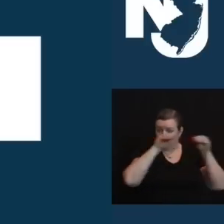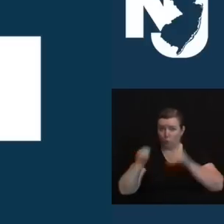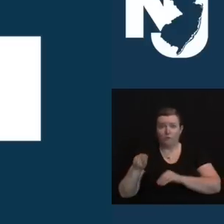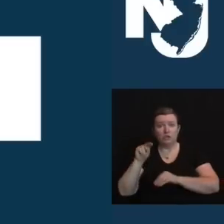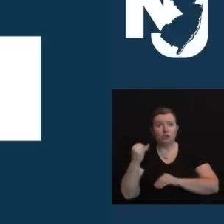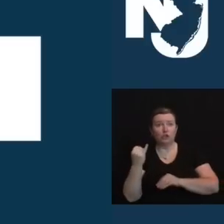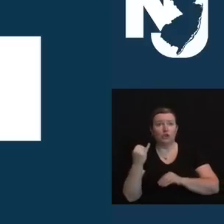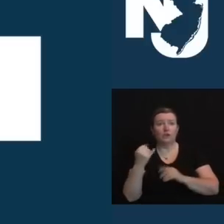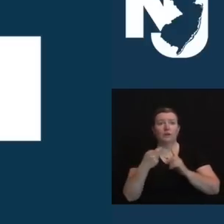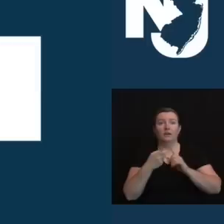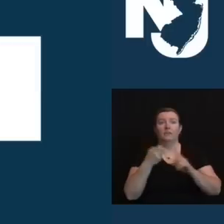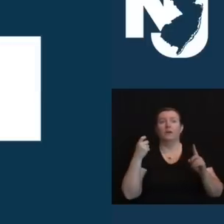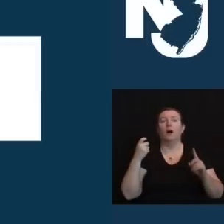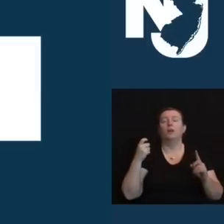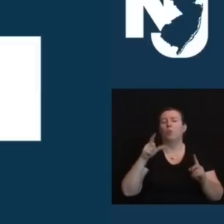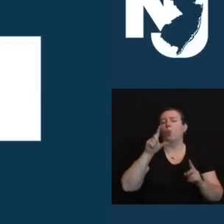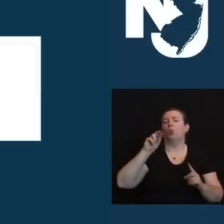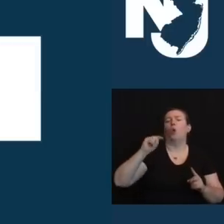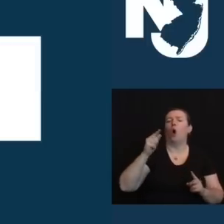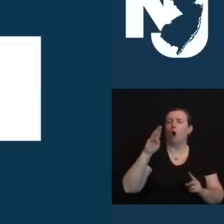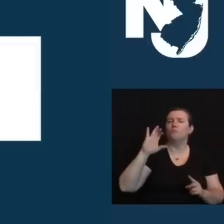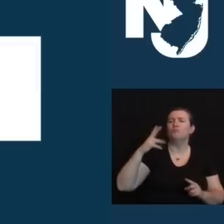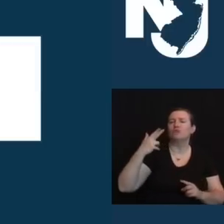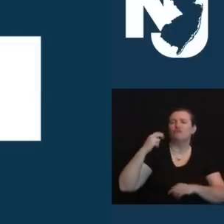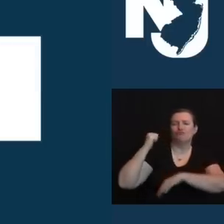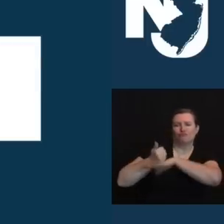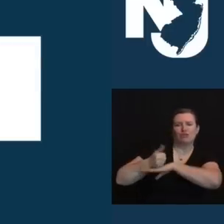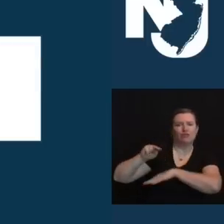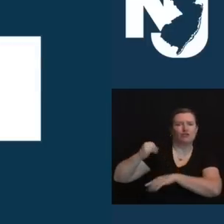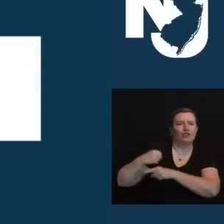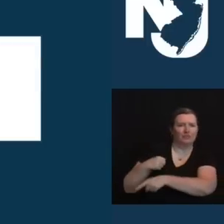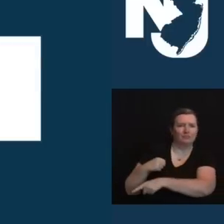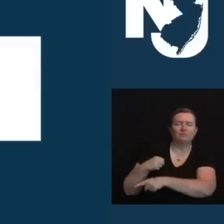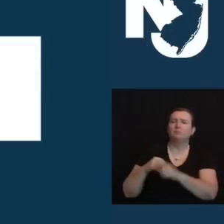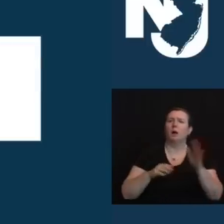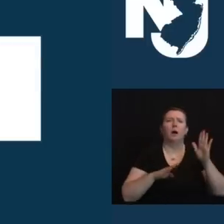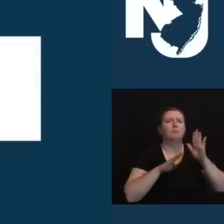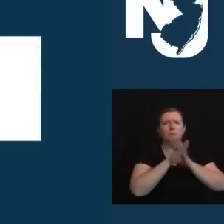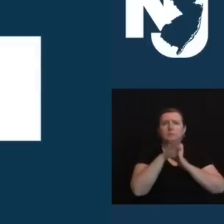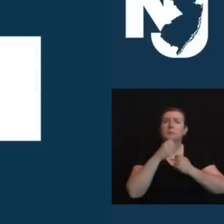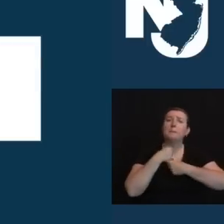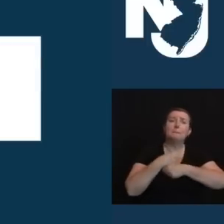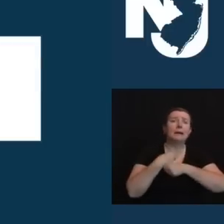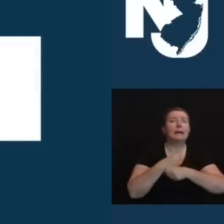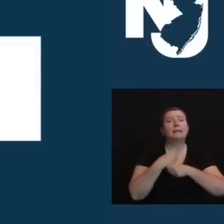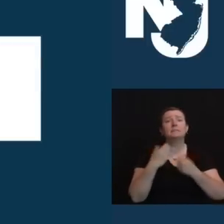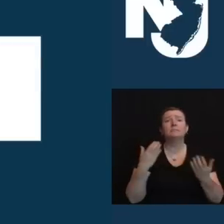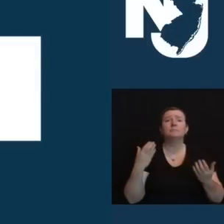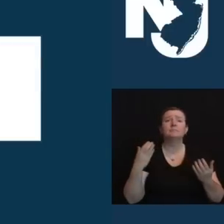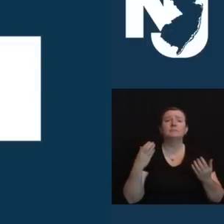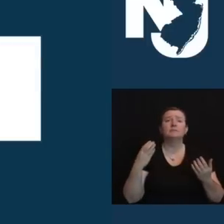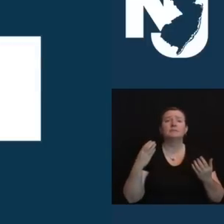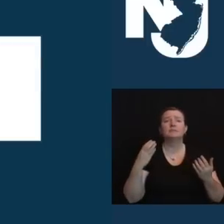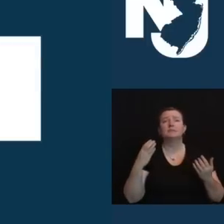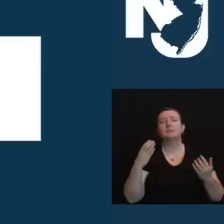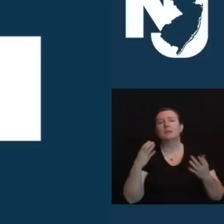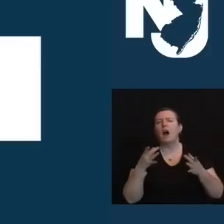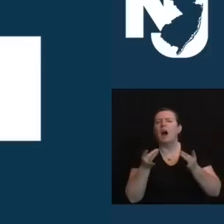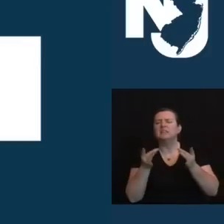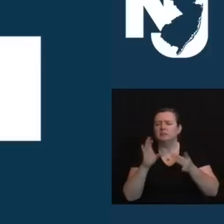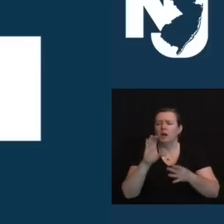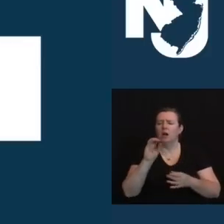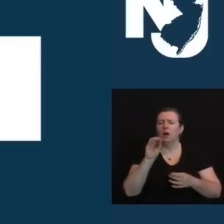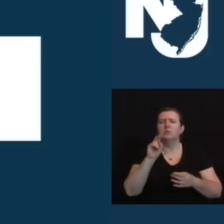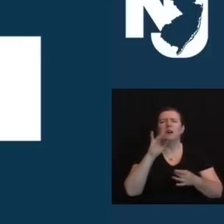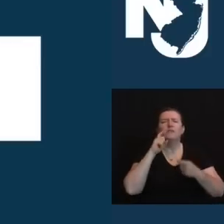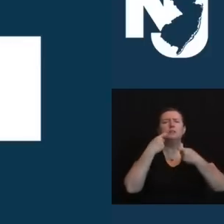so still in the Monmouth County family. Sunray develops and manufactures conductive adhesive materials for